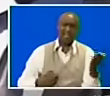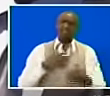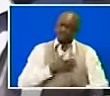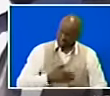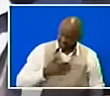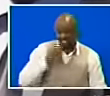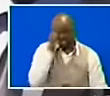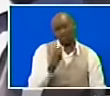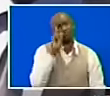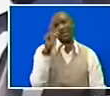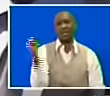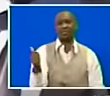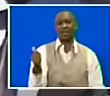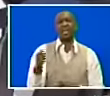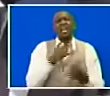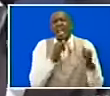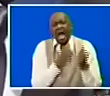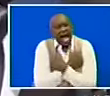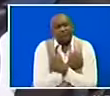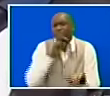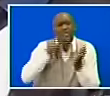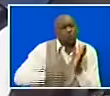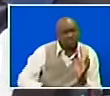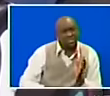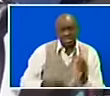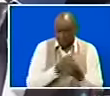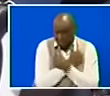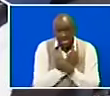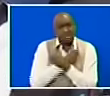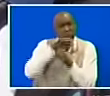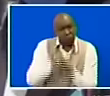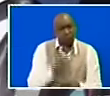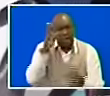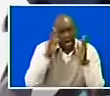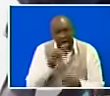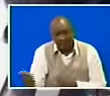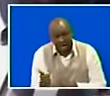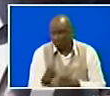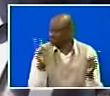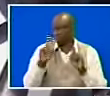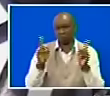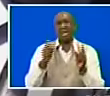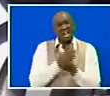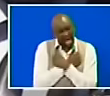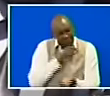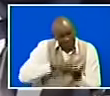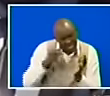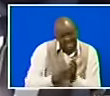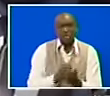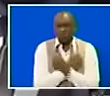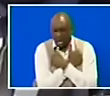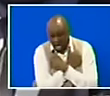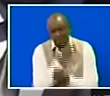kindly respect one another? Because what does love mean? Love does not mean using another. Love means treasuring,